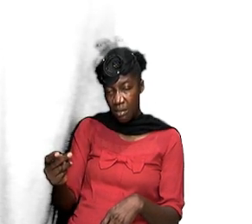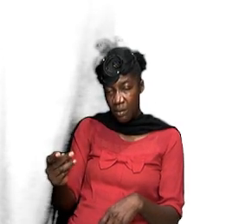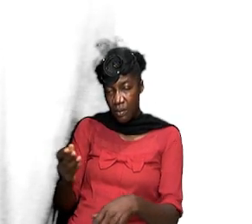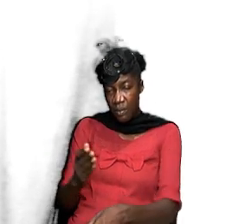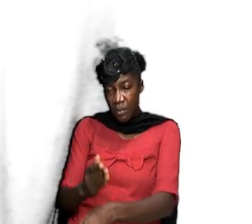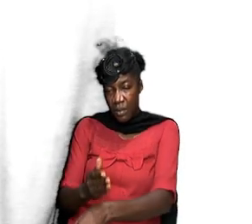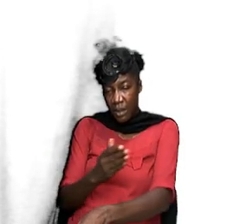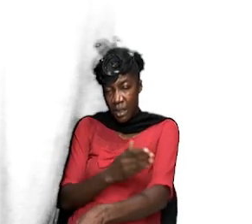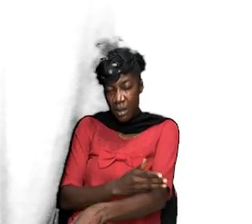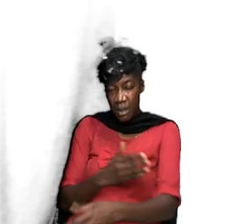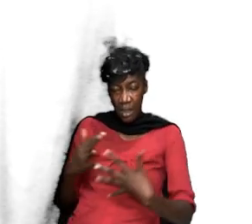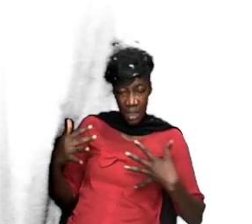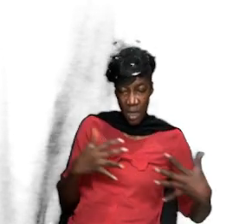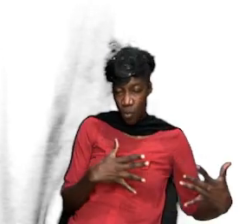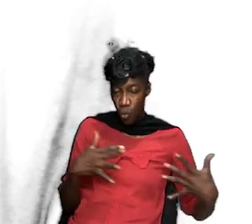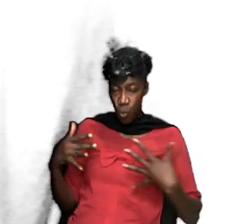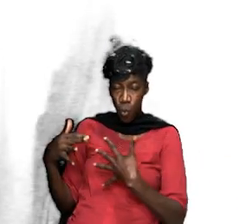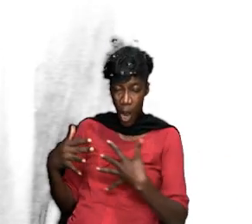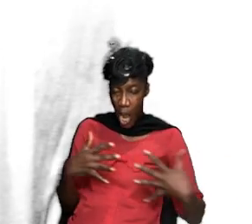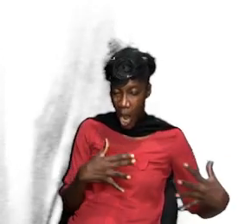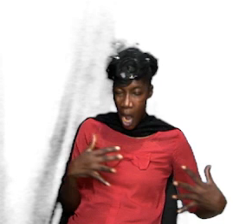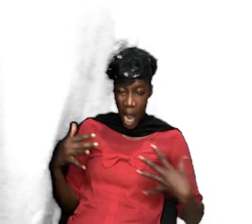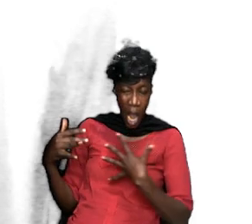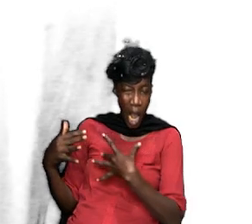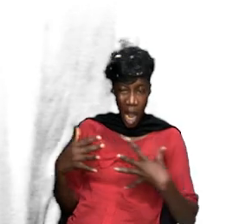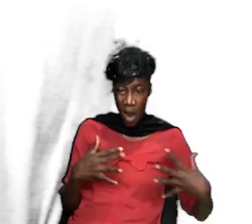in violence.